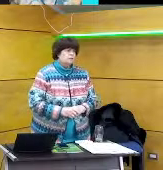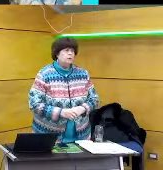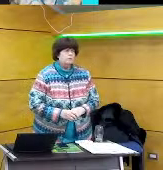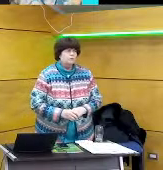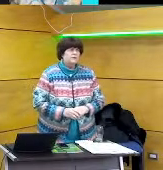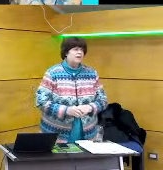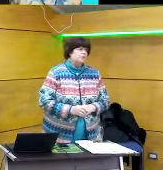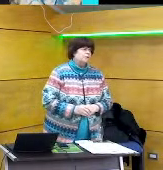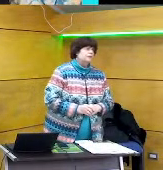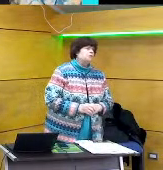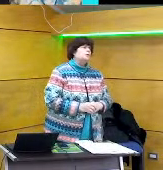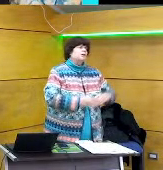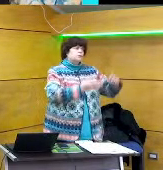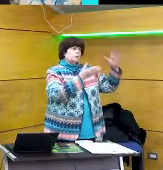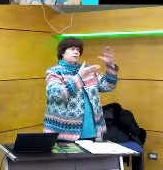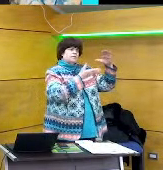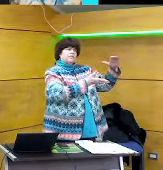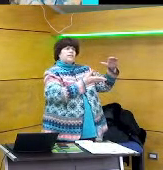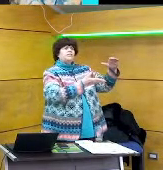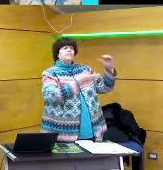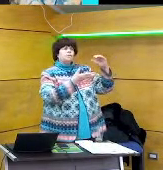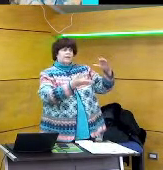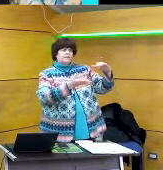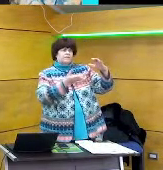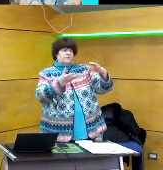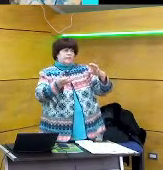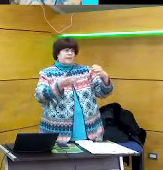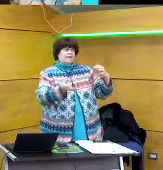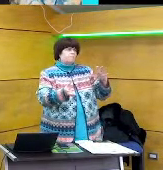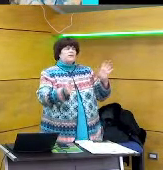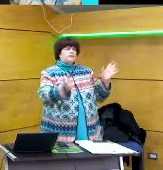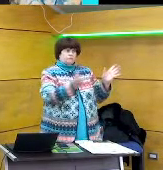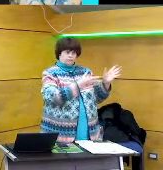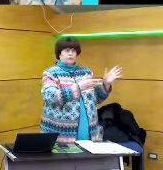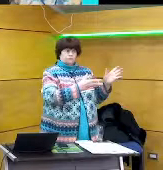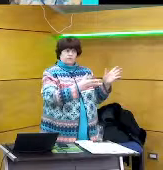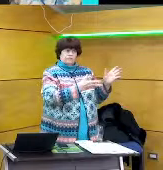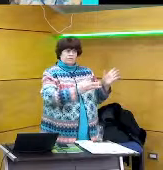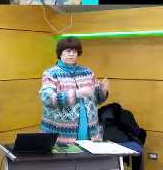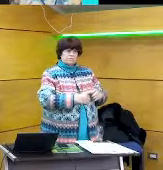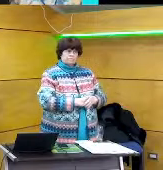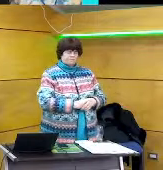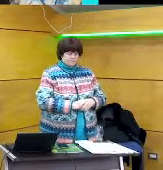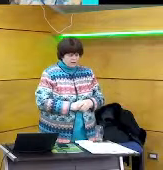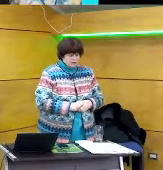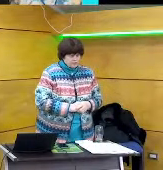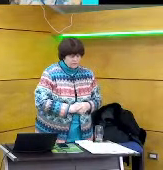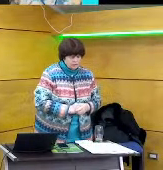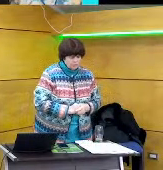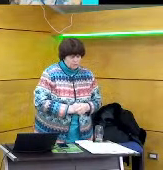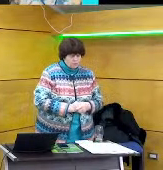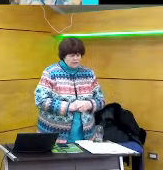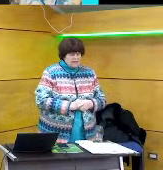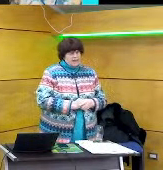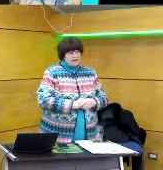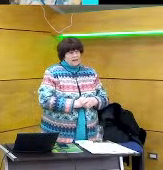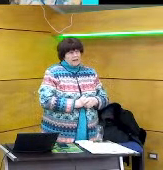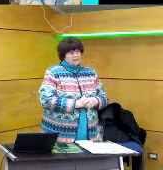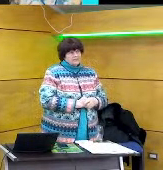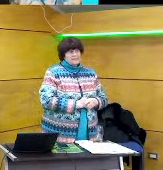there's somewhere between 100 and 200 words in each grade level that have been introduced.